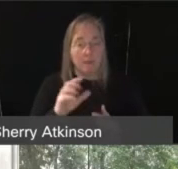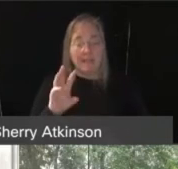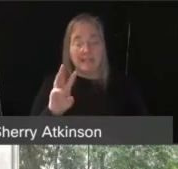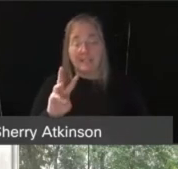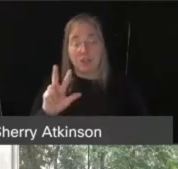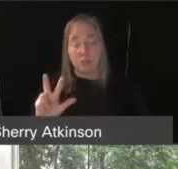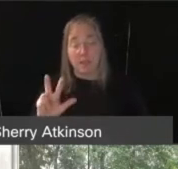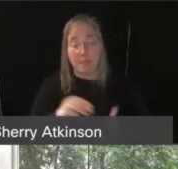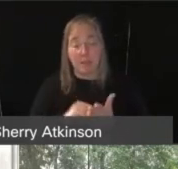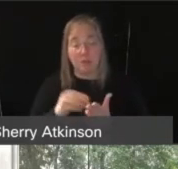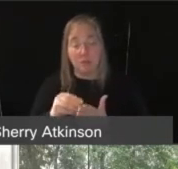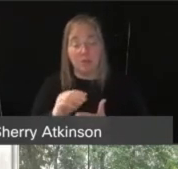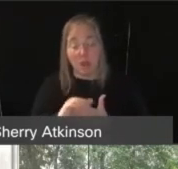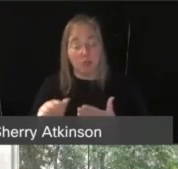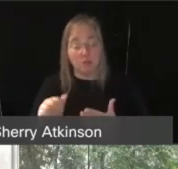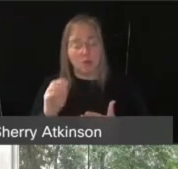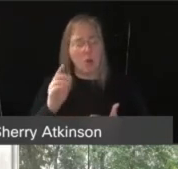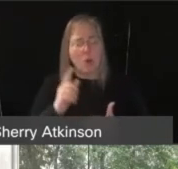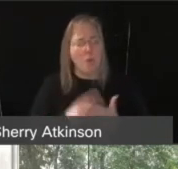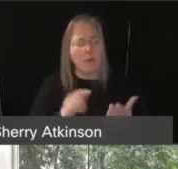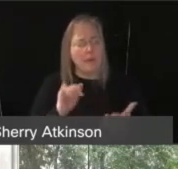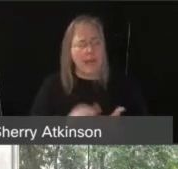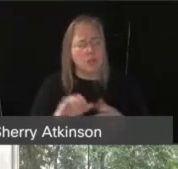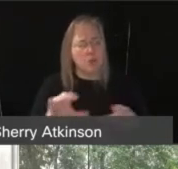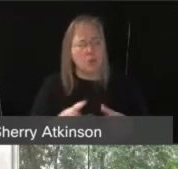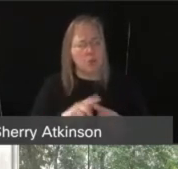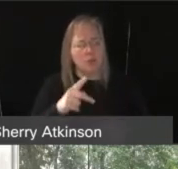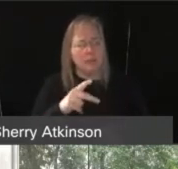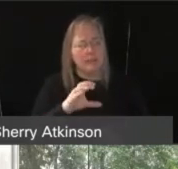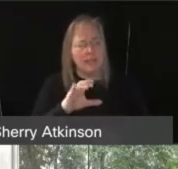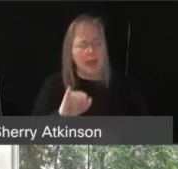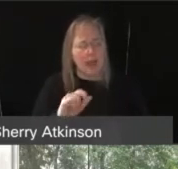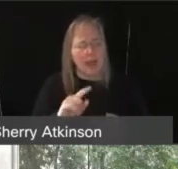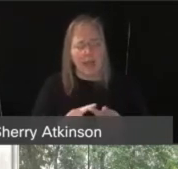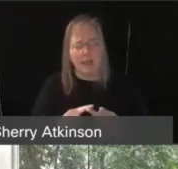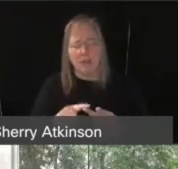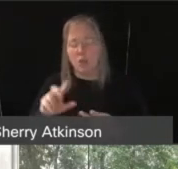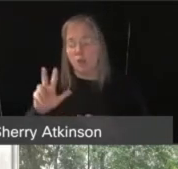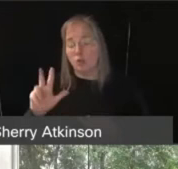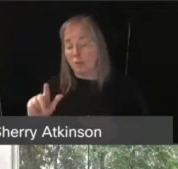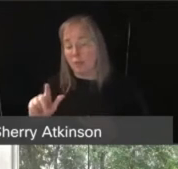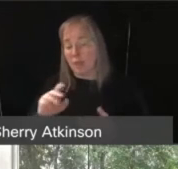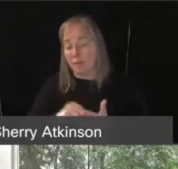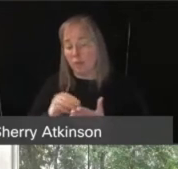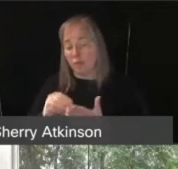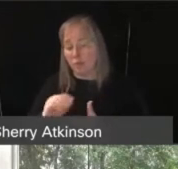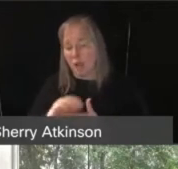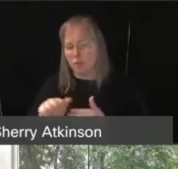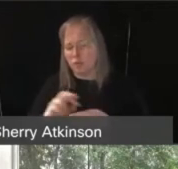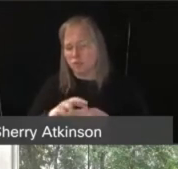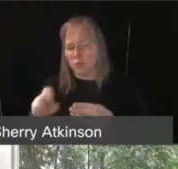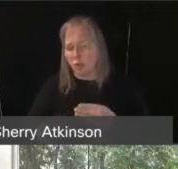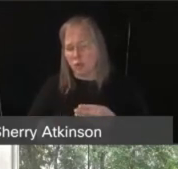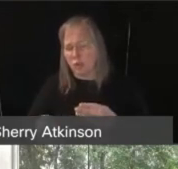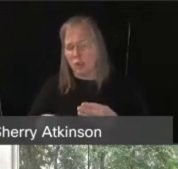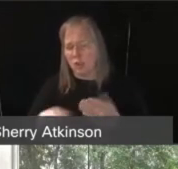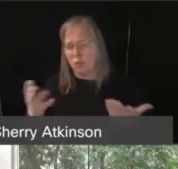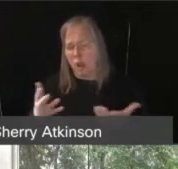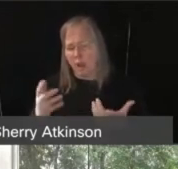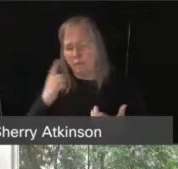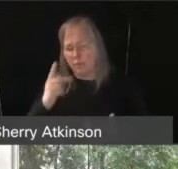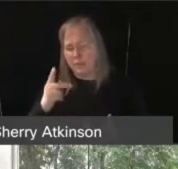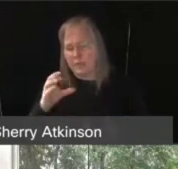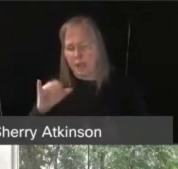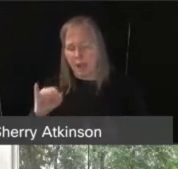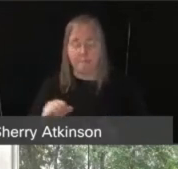to PCI, and what has $23 million actually resulted in with respect to the PCI rating?